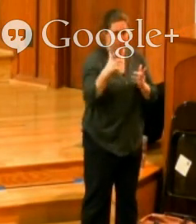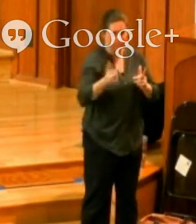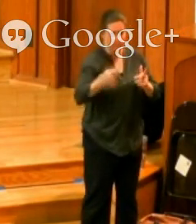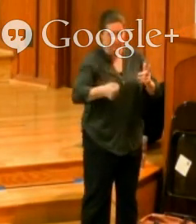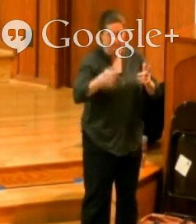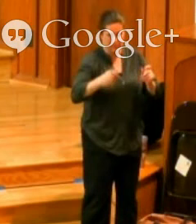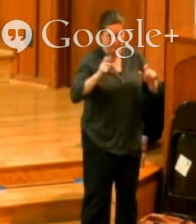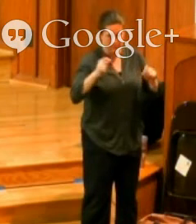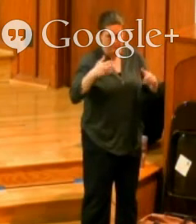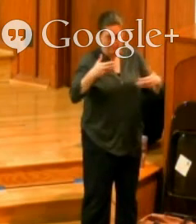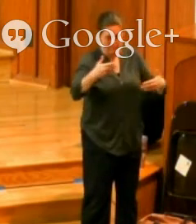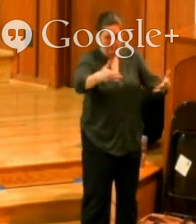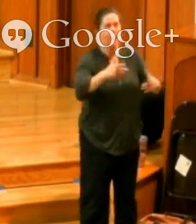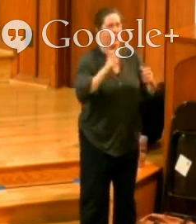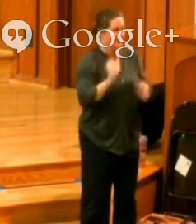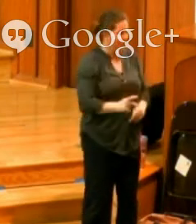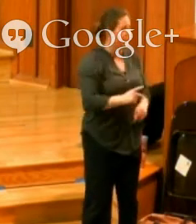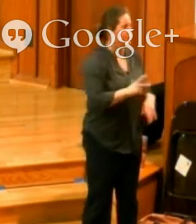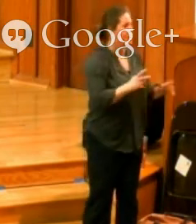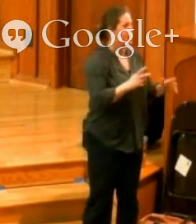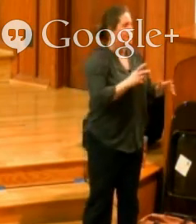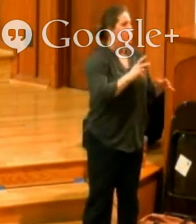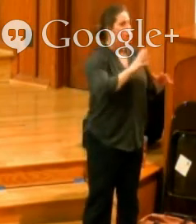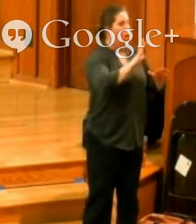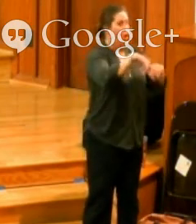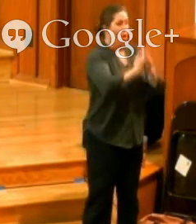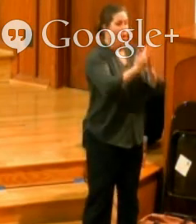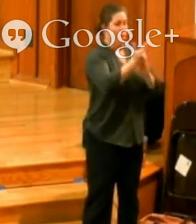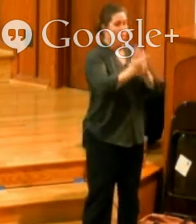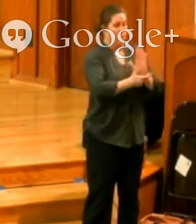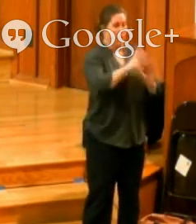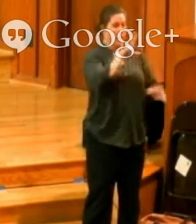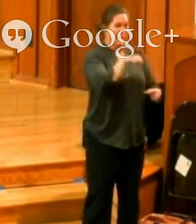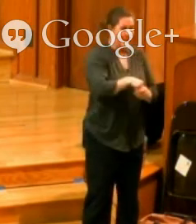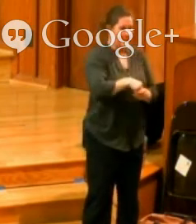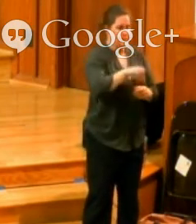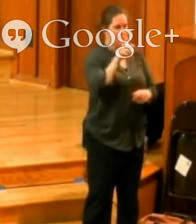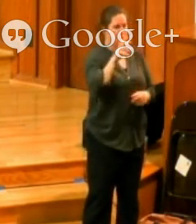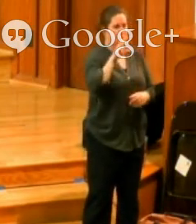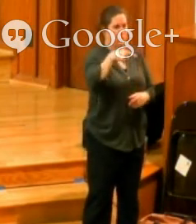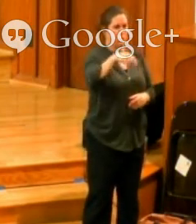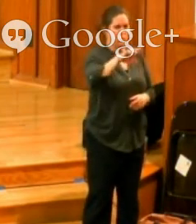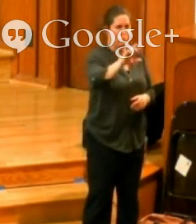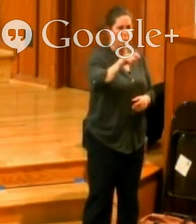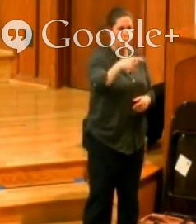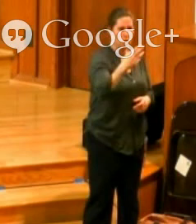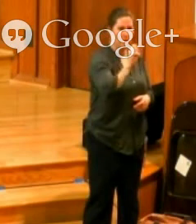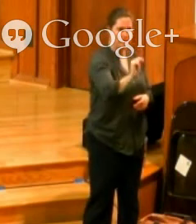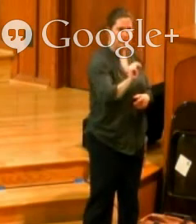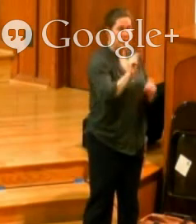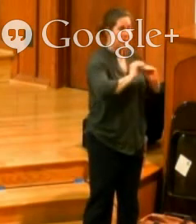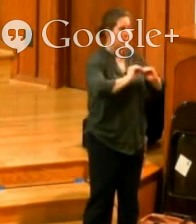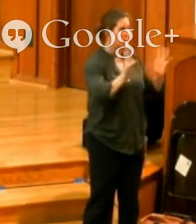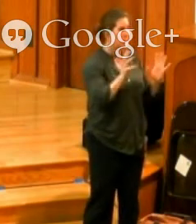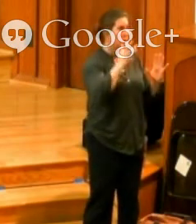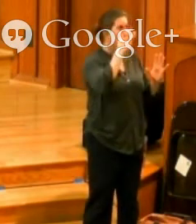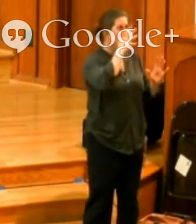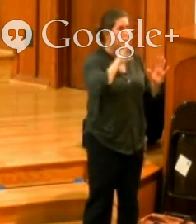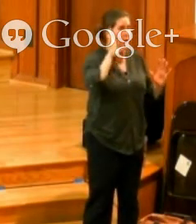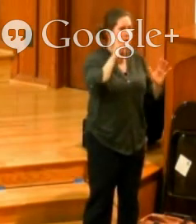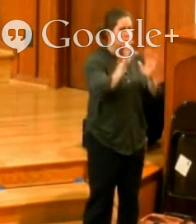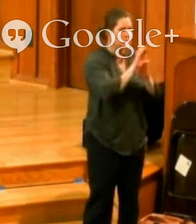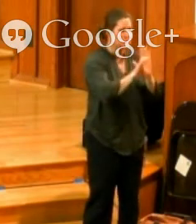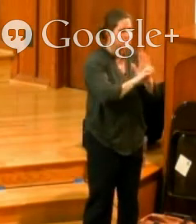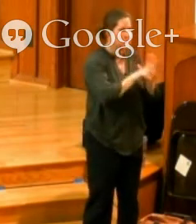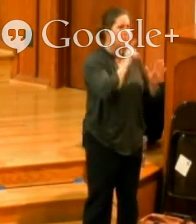on these two commandments hang all the law and the prophets. So he's telling us clearly that the commandments of God are relevant, and on the